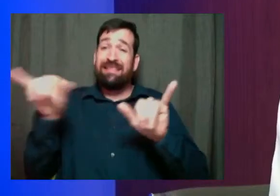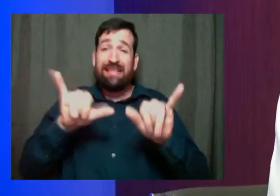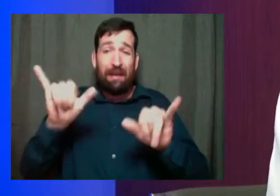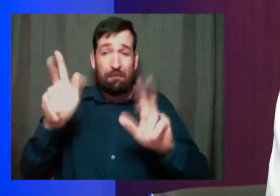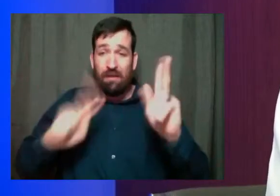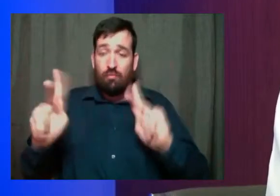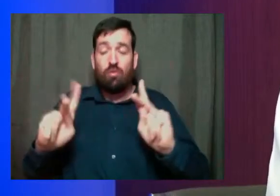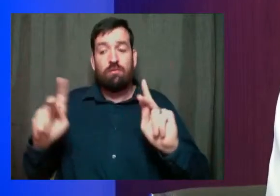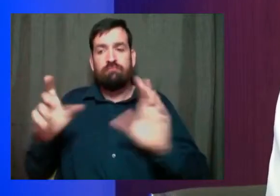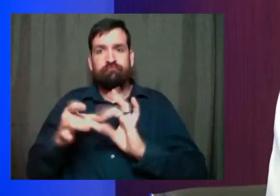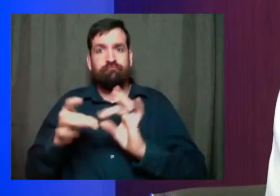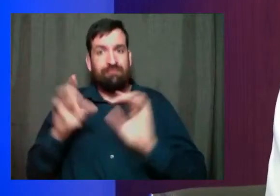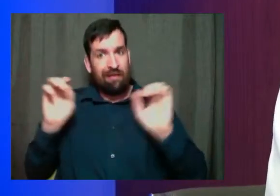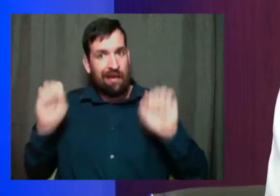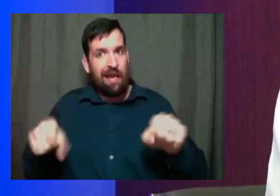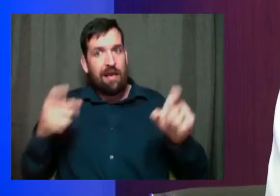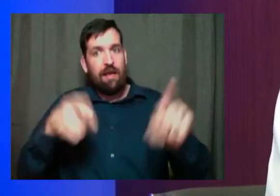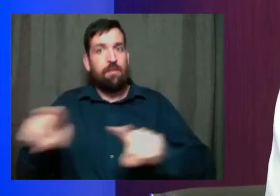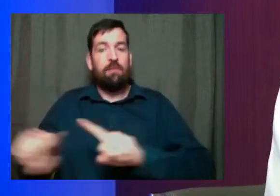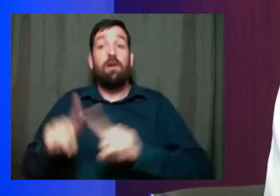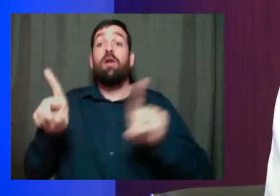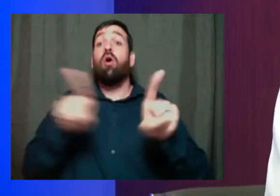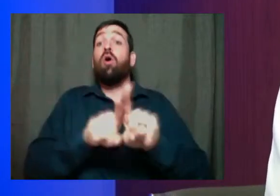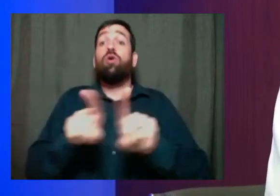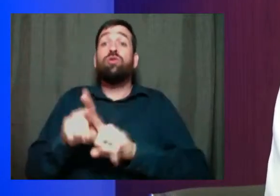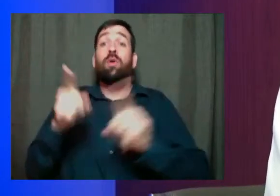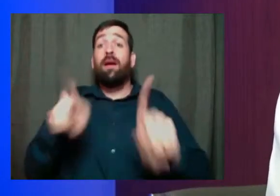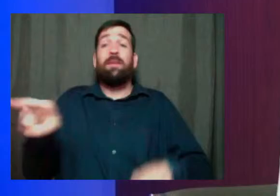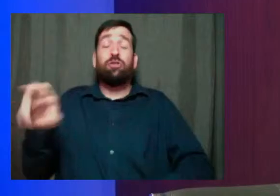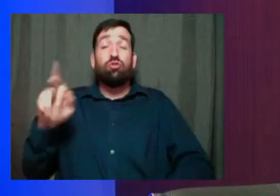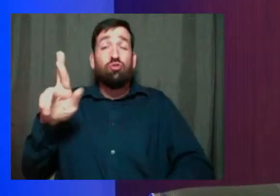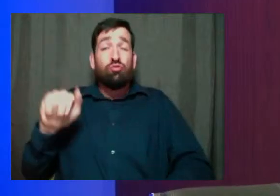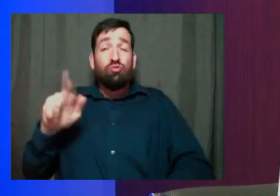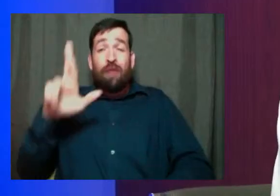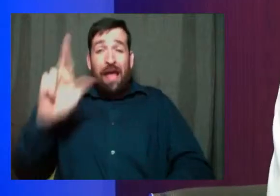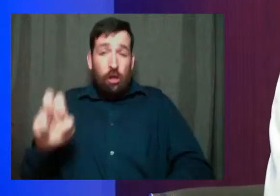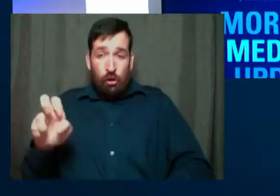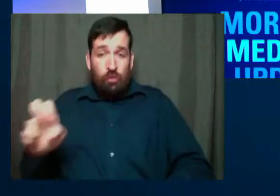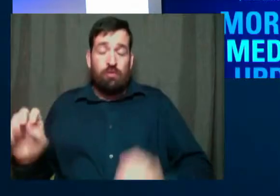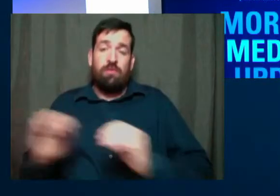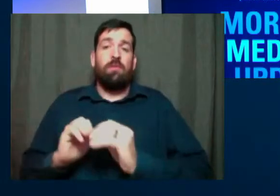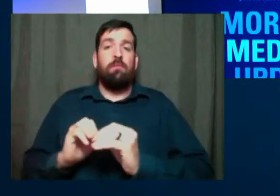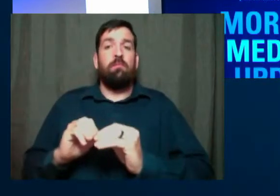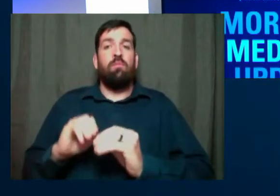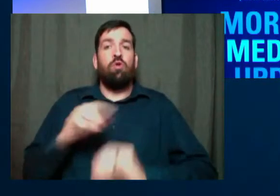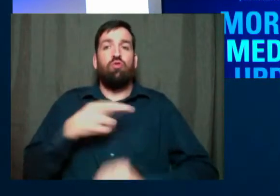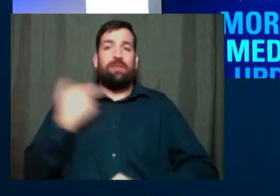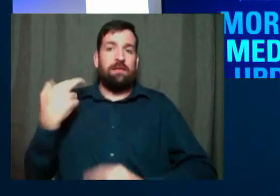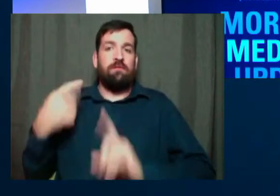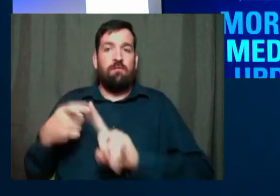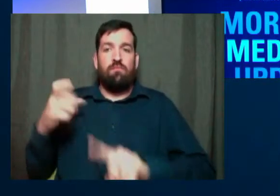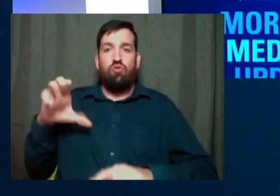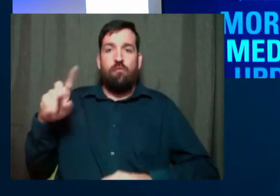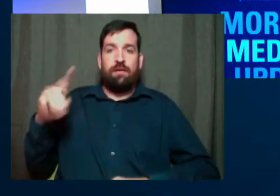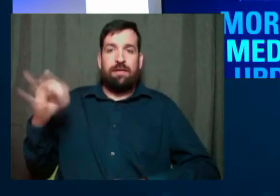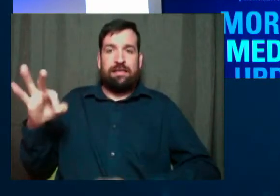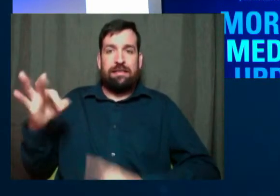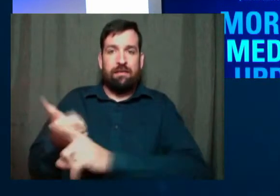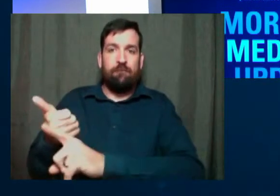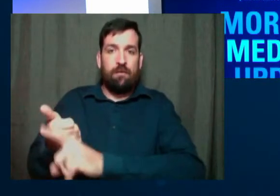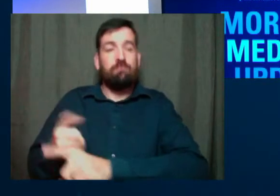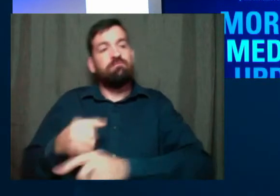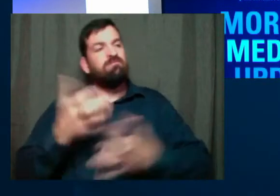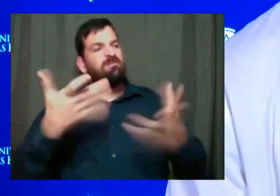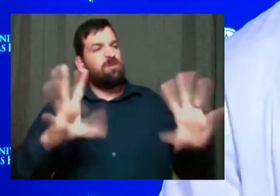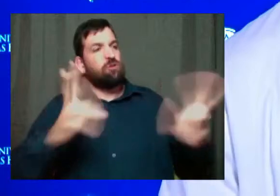happen, but we also know that it happens so rarely, you're far more at risk from COVID-19, Hawkeye. Yeah, I would say that, and we've shown this